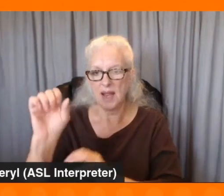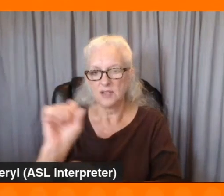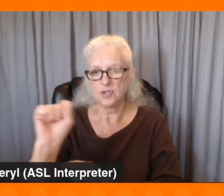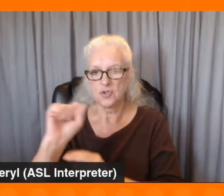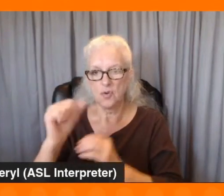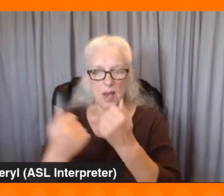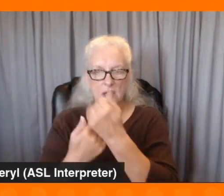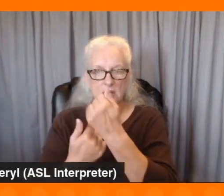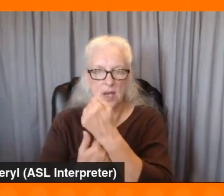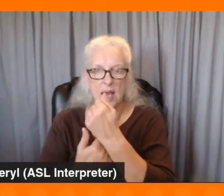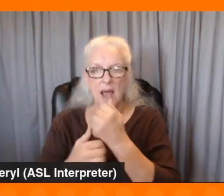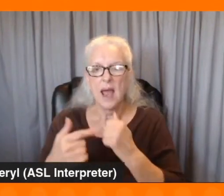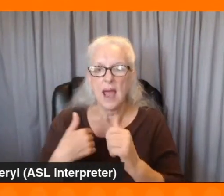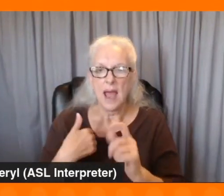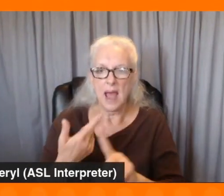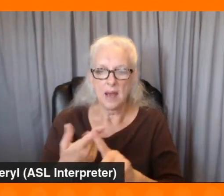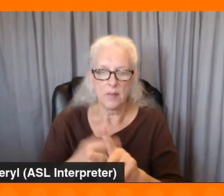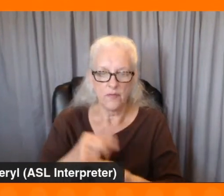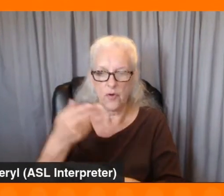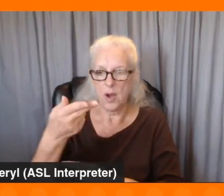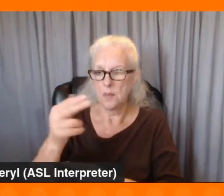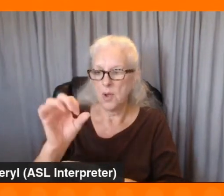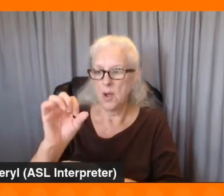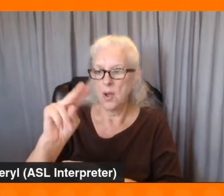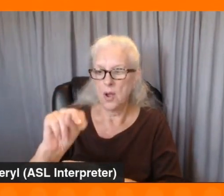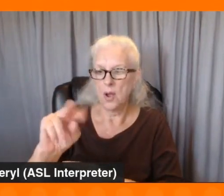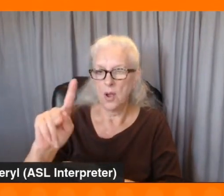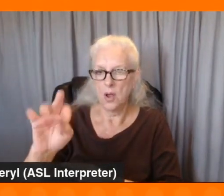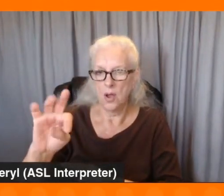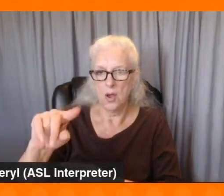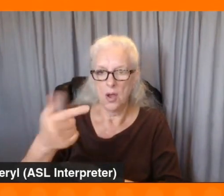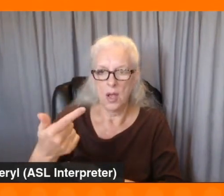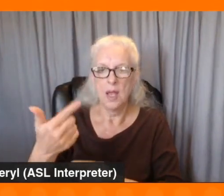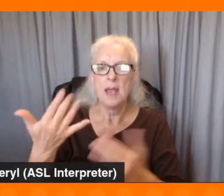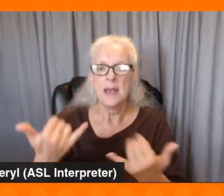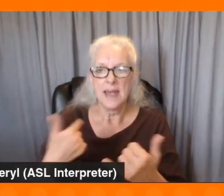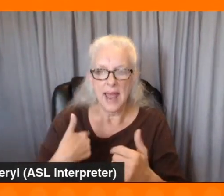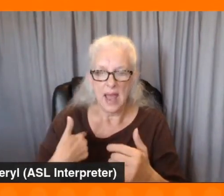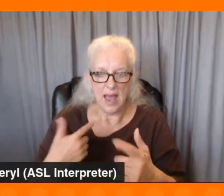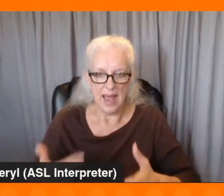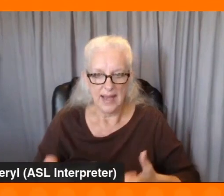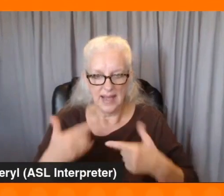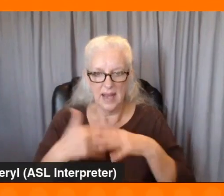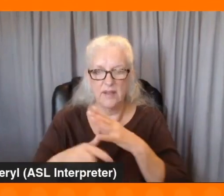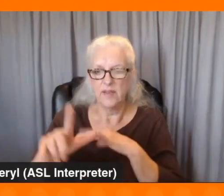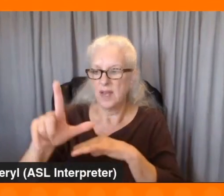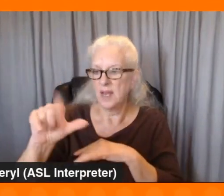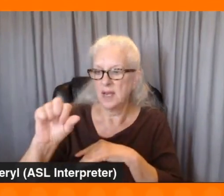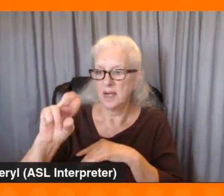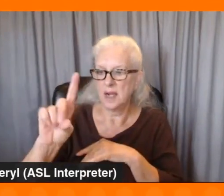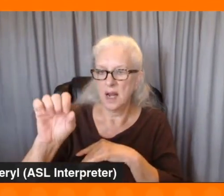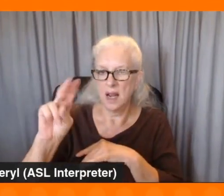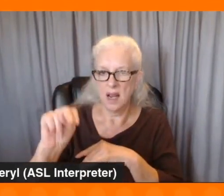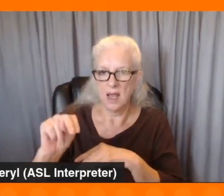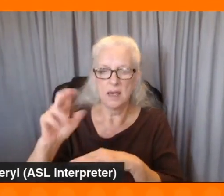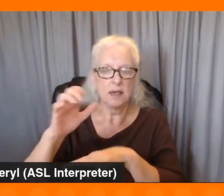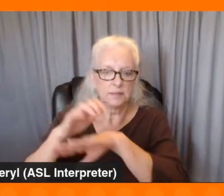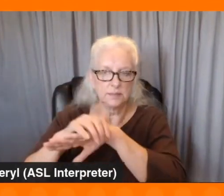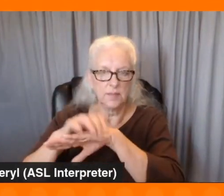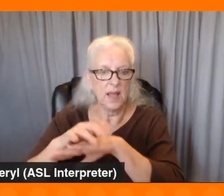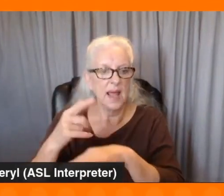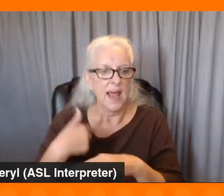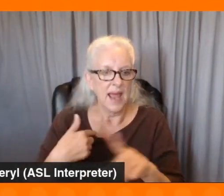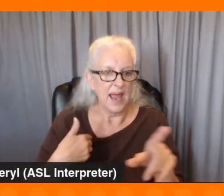I'm originally from Hong Kong, but now I'm based in London in the UK. And today I'm joined by my colleague,